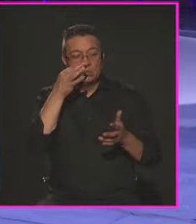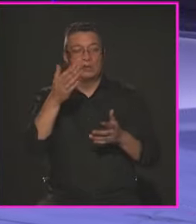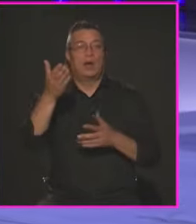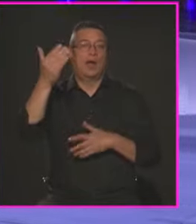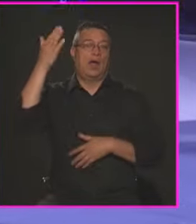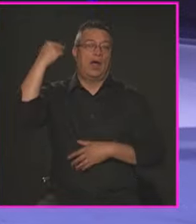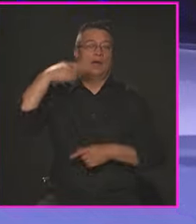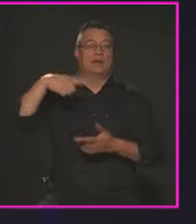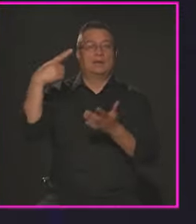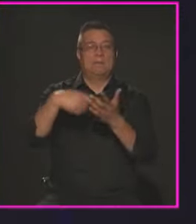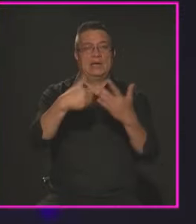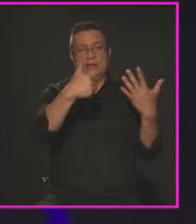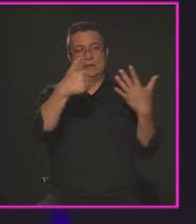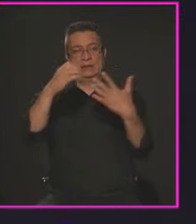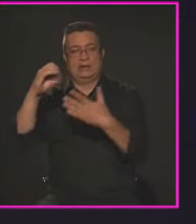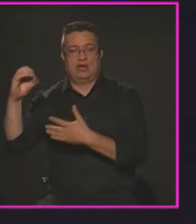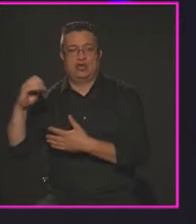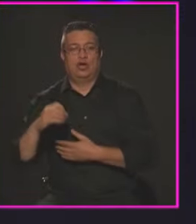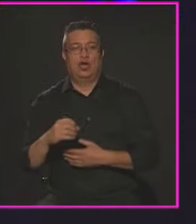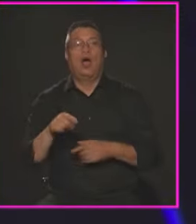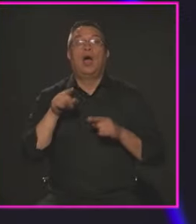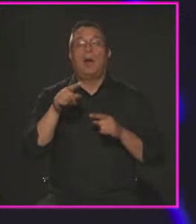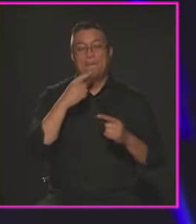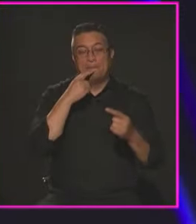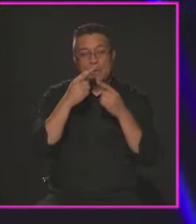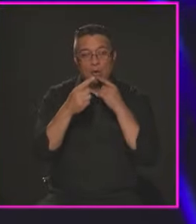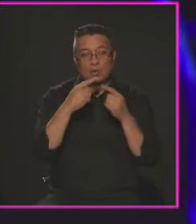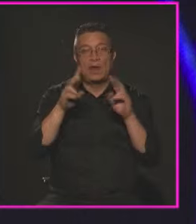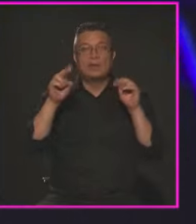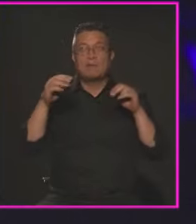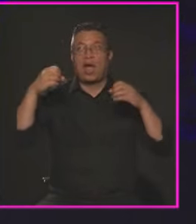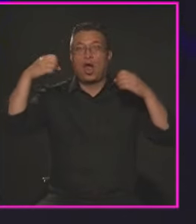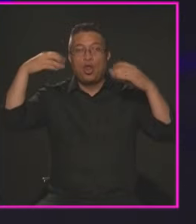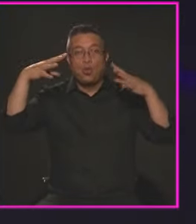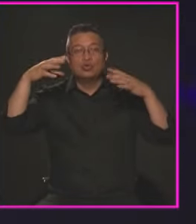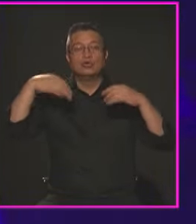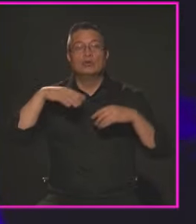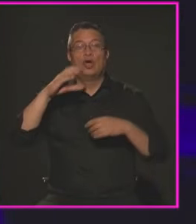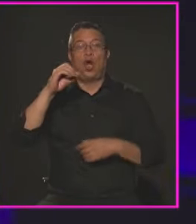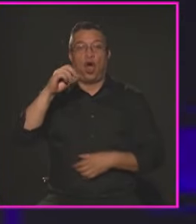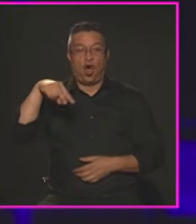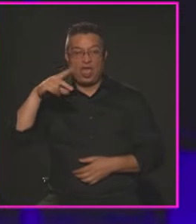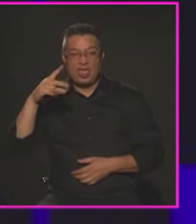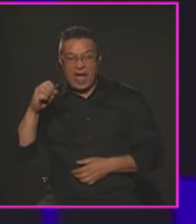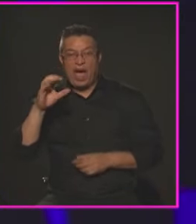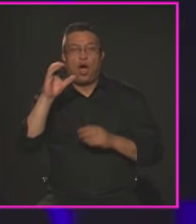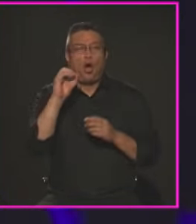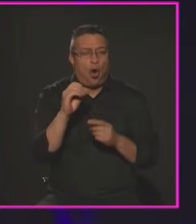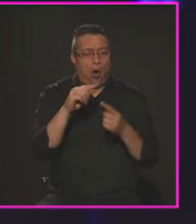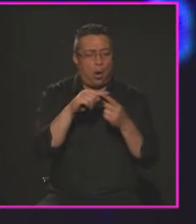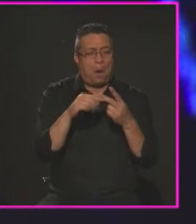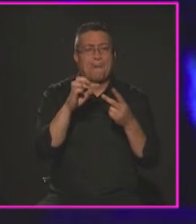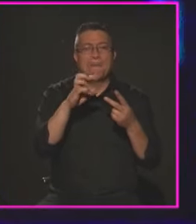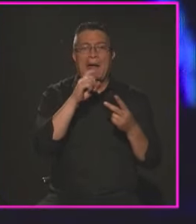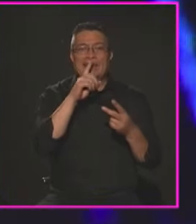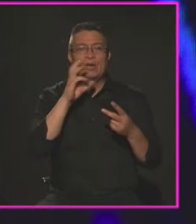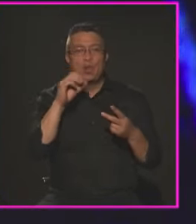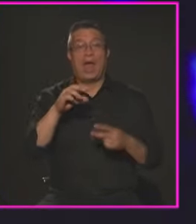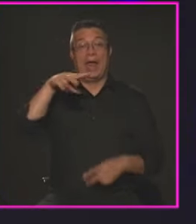fundamental questions about light. Is light a wave or is light a particle? Newton thought that light was made of